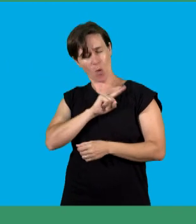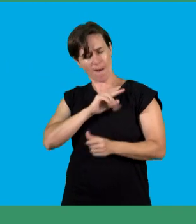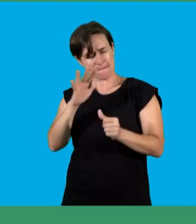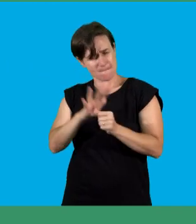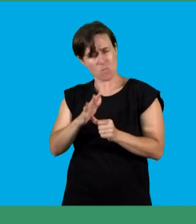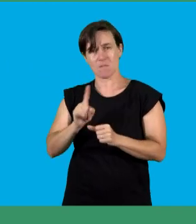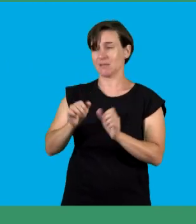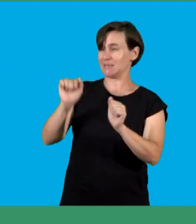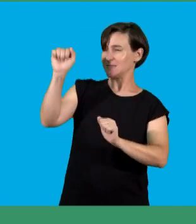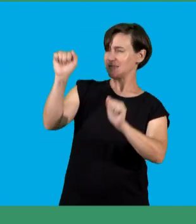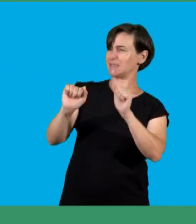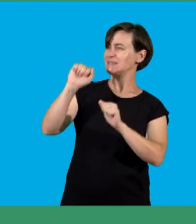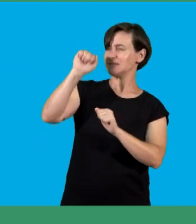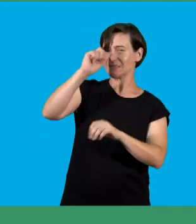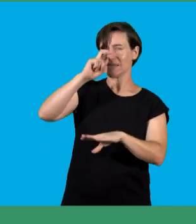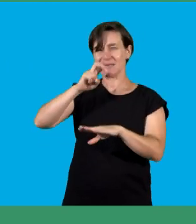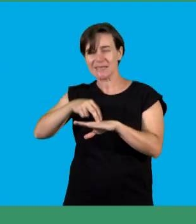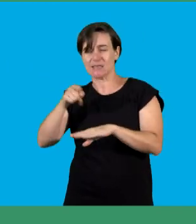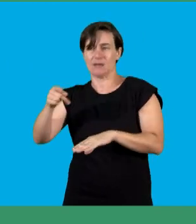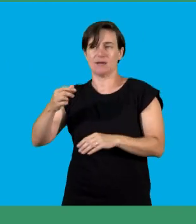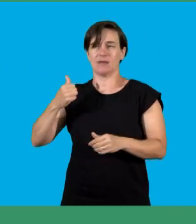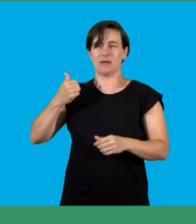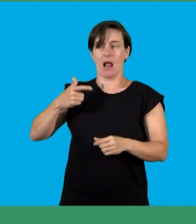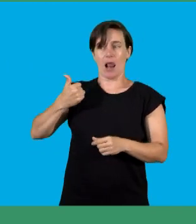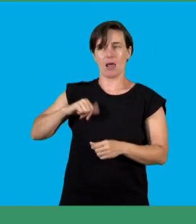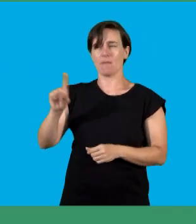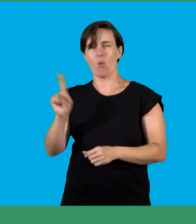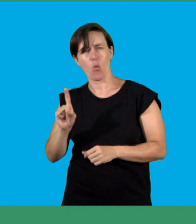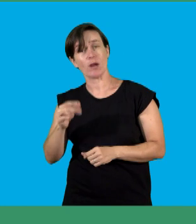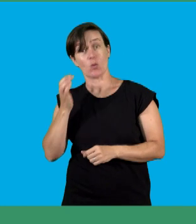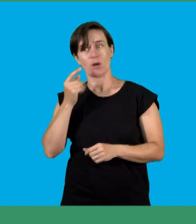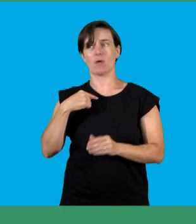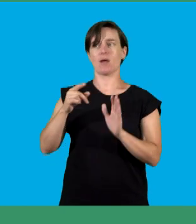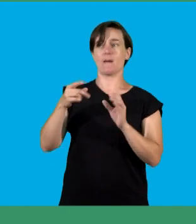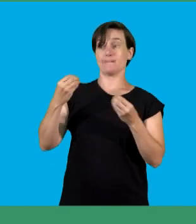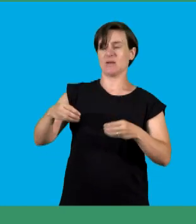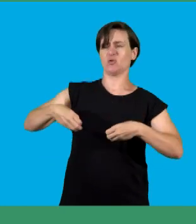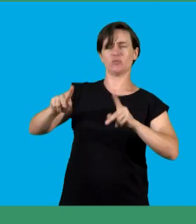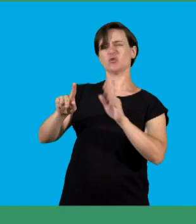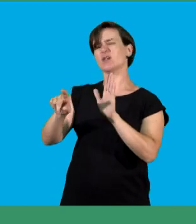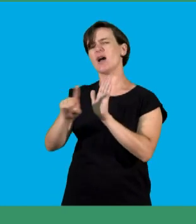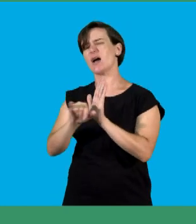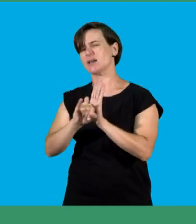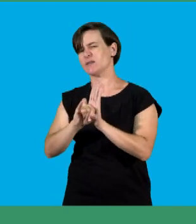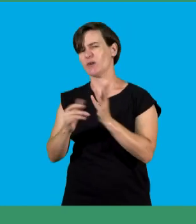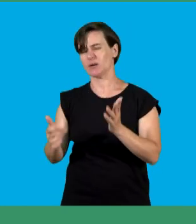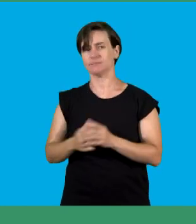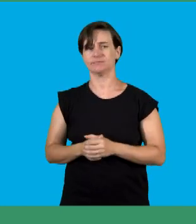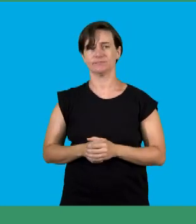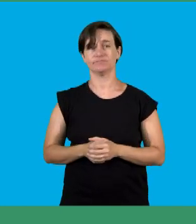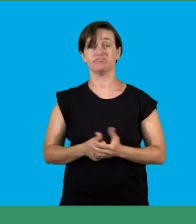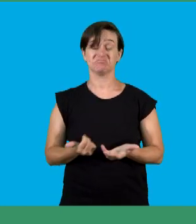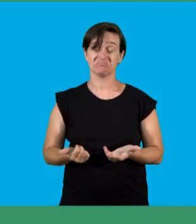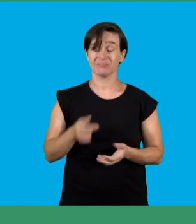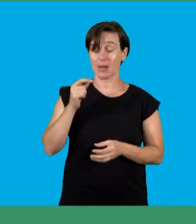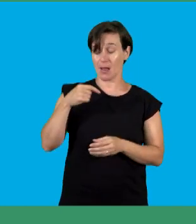assess needs and desires when identifying a business opportunity. Right, let's hear. It says